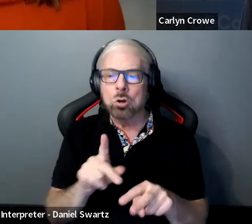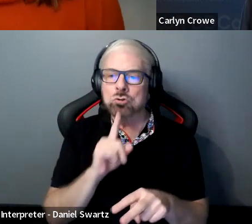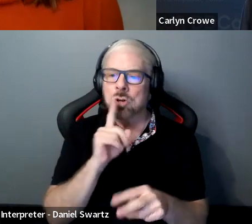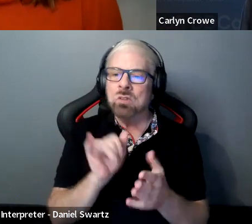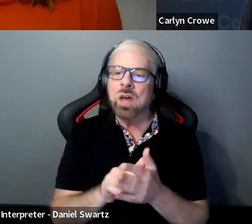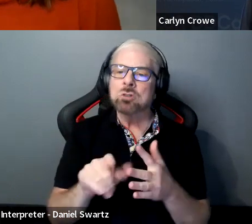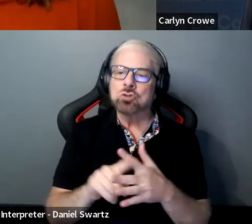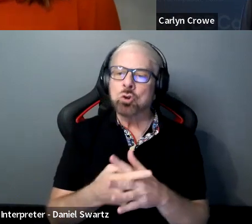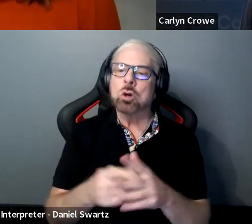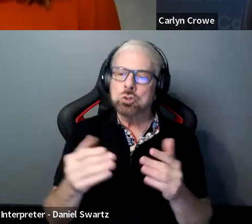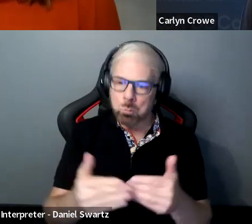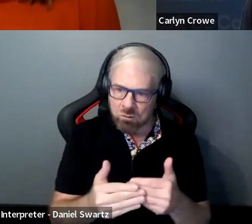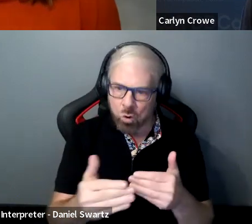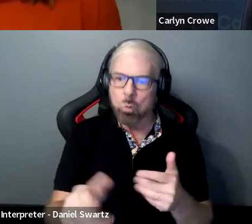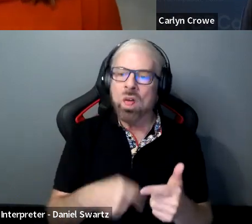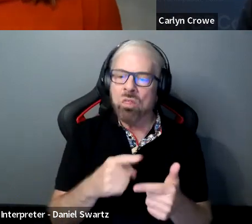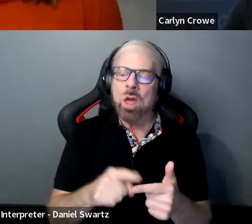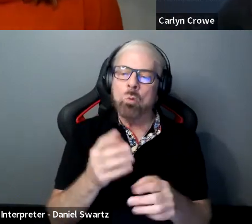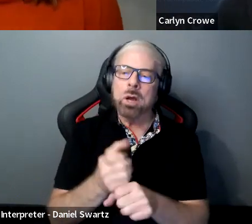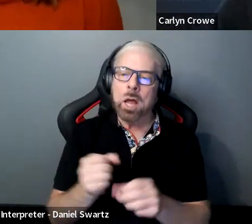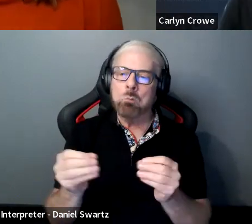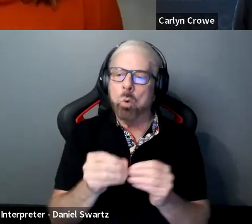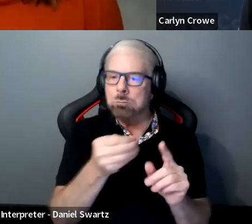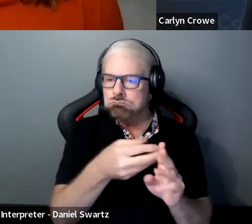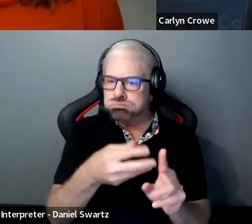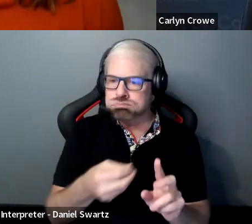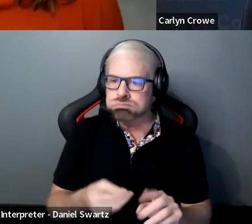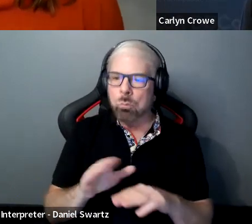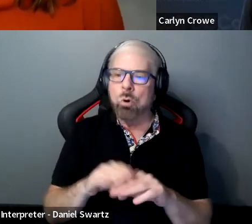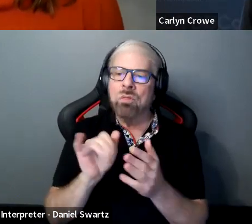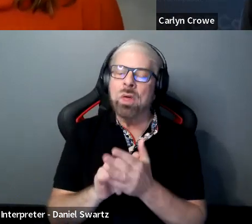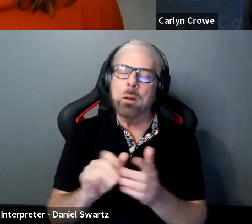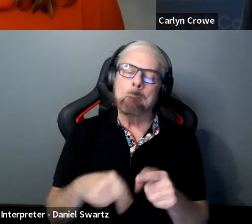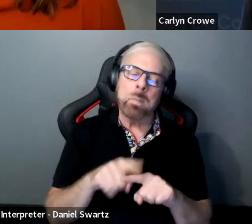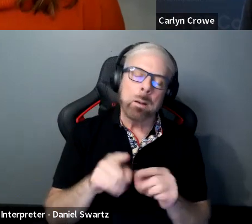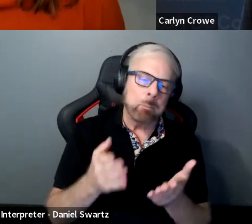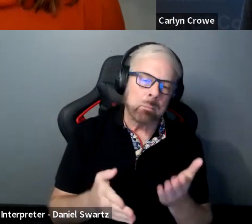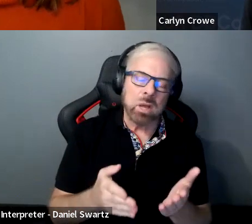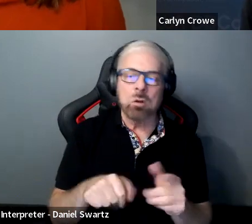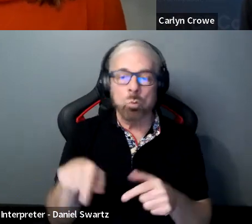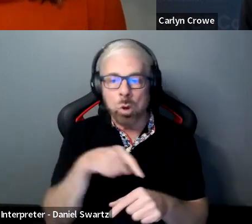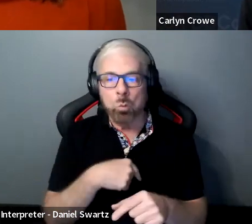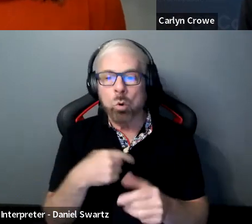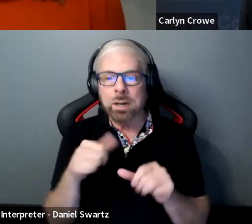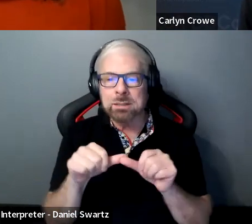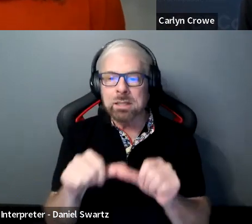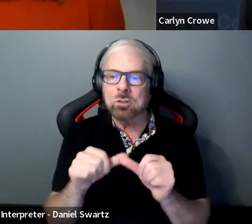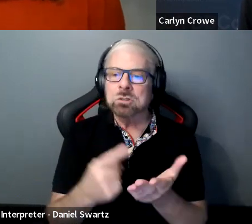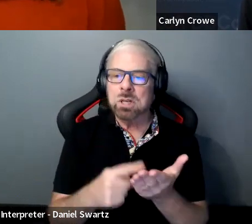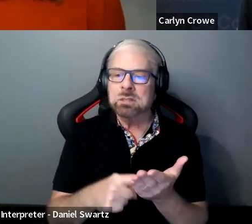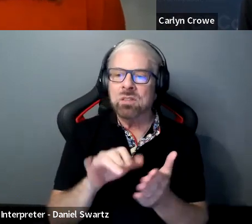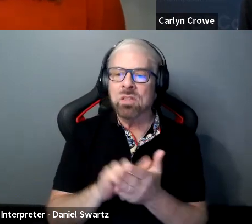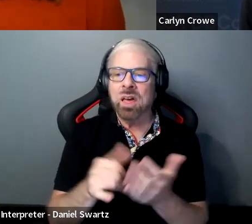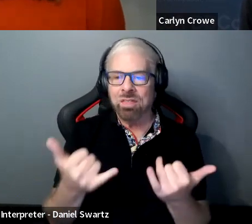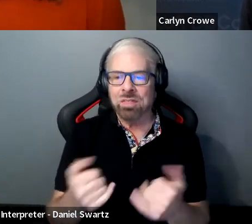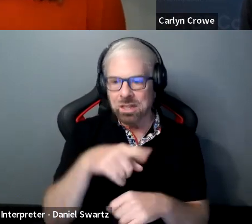to move forward, we will get a lot more detail on that. Otherwise, it might be something that we're going to continue to talk about over the summer and into next year.